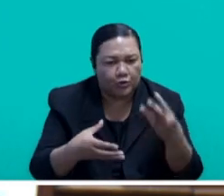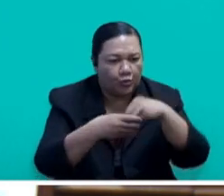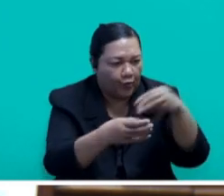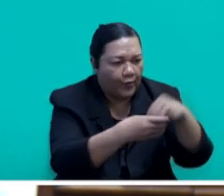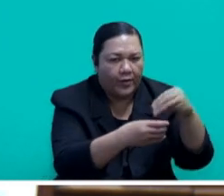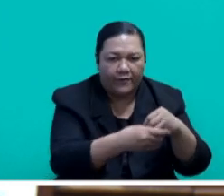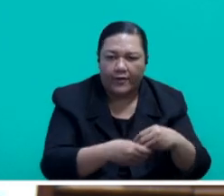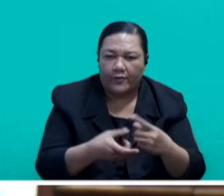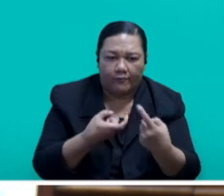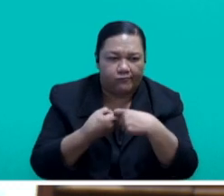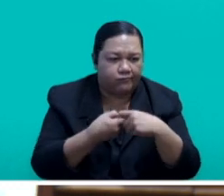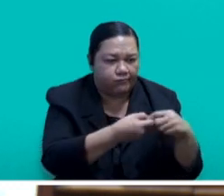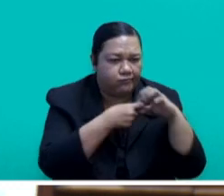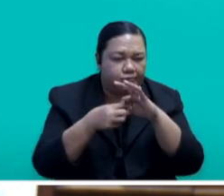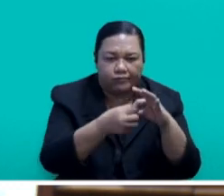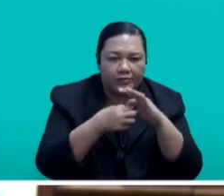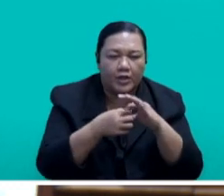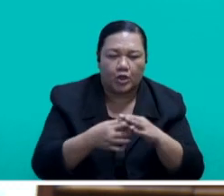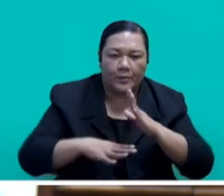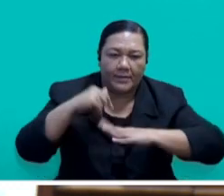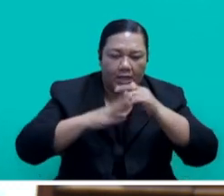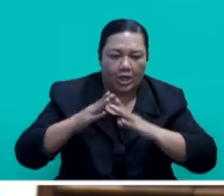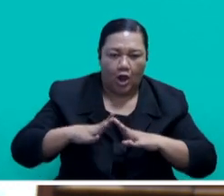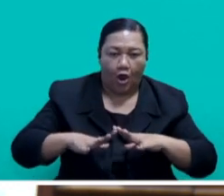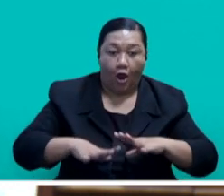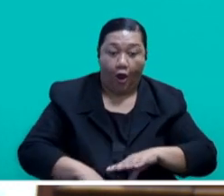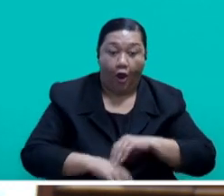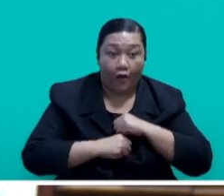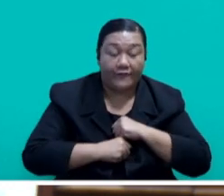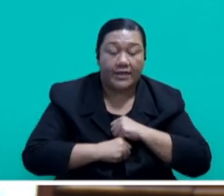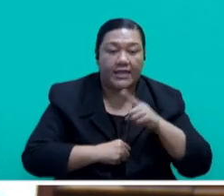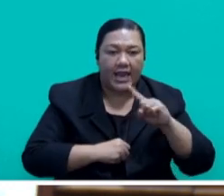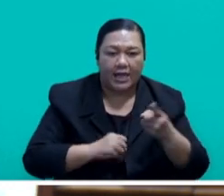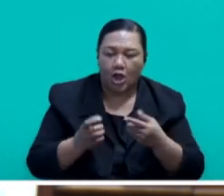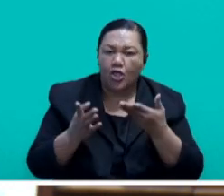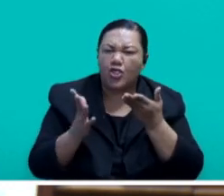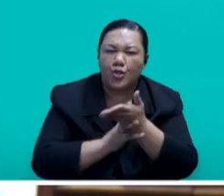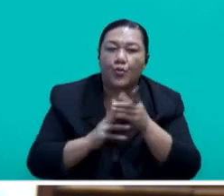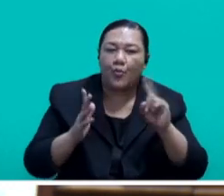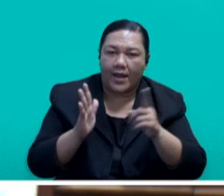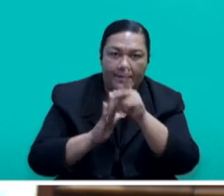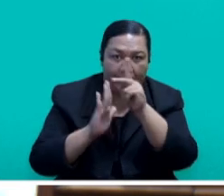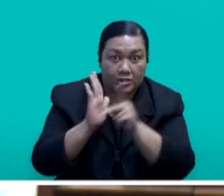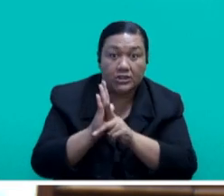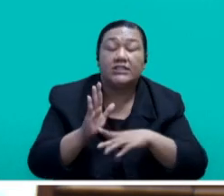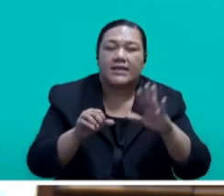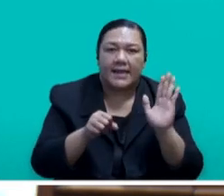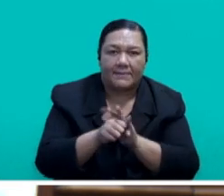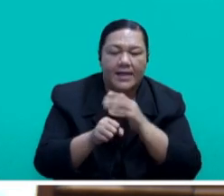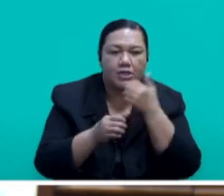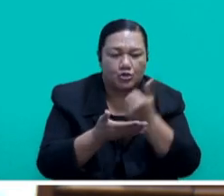build their confidence through consistency of our policies and continuous engagement with them.